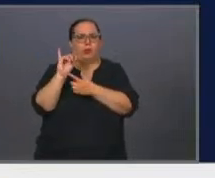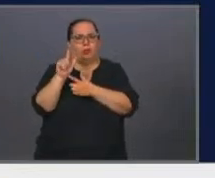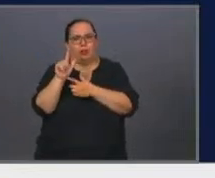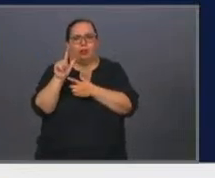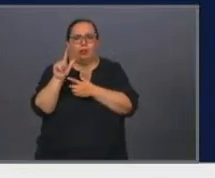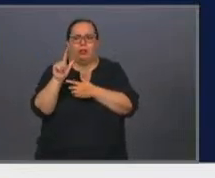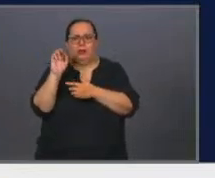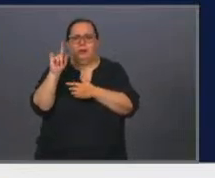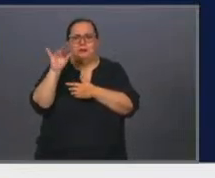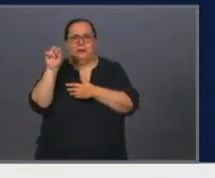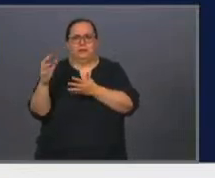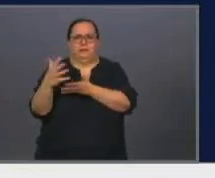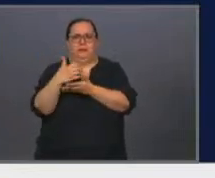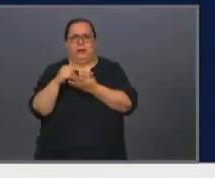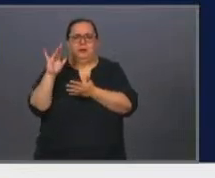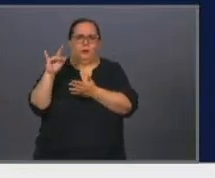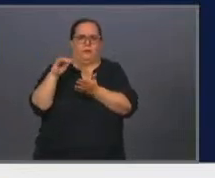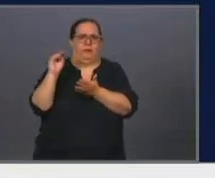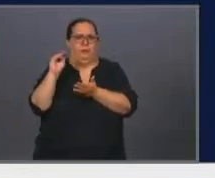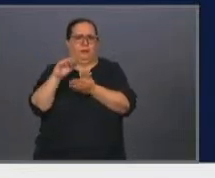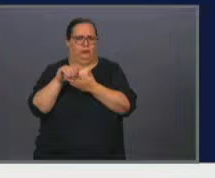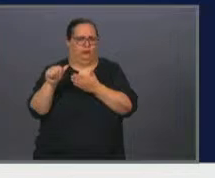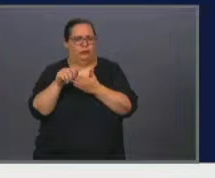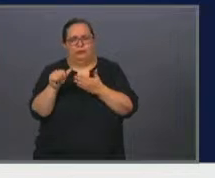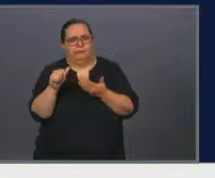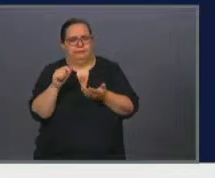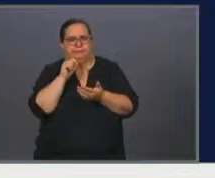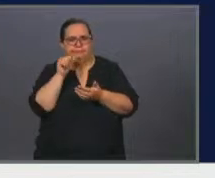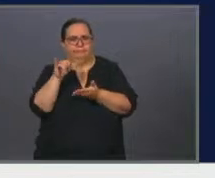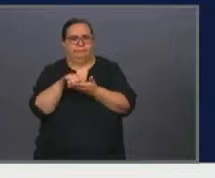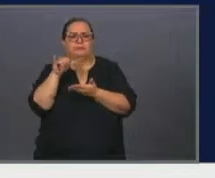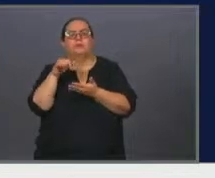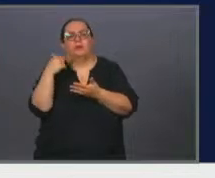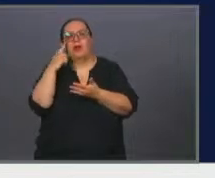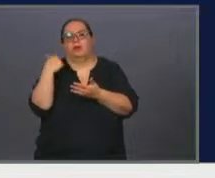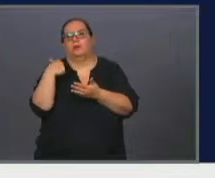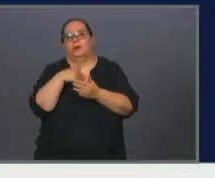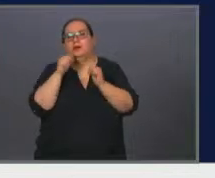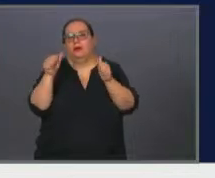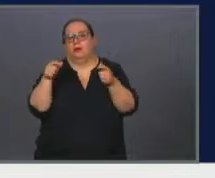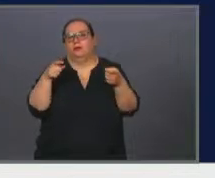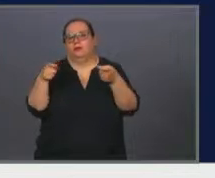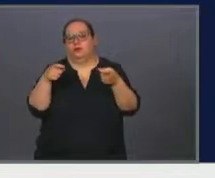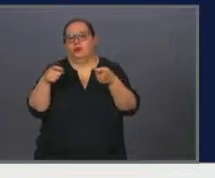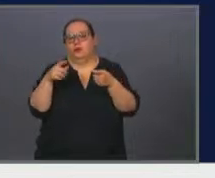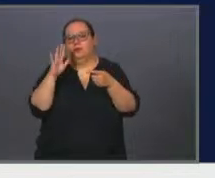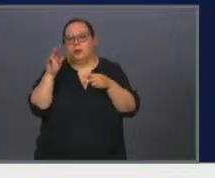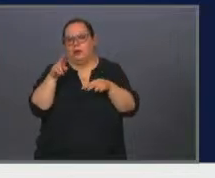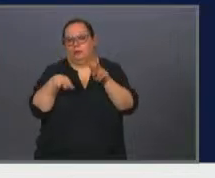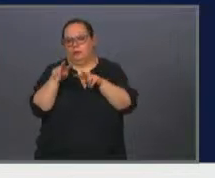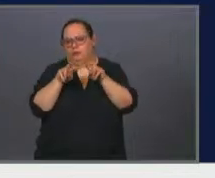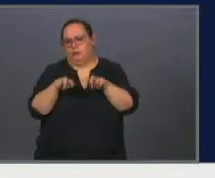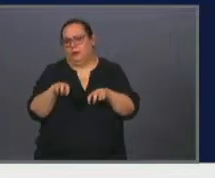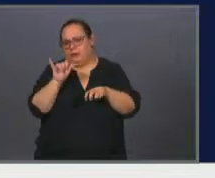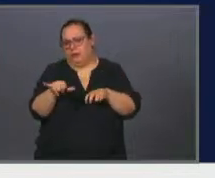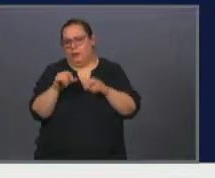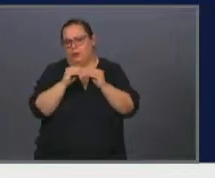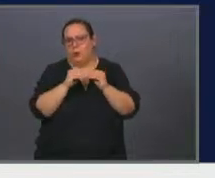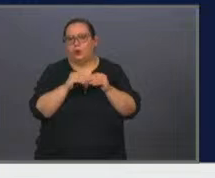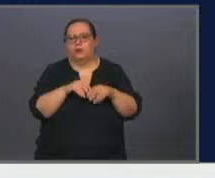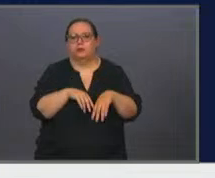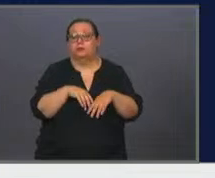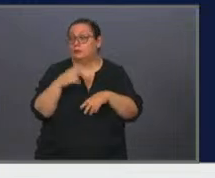$25 million, and I think we can get it under control by taking a good look at that. I see, Mr. Moore, you have something to add to